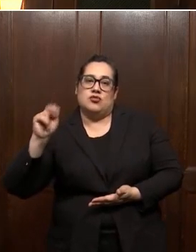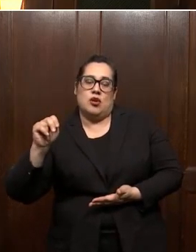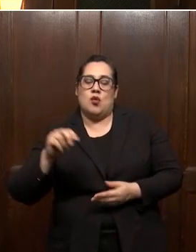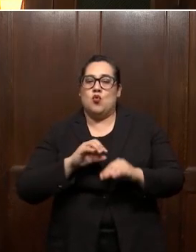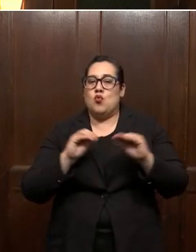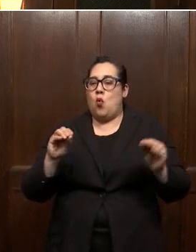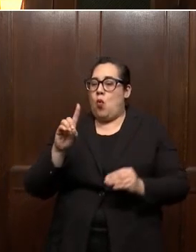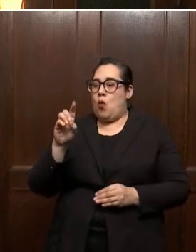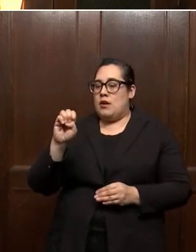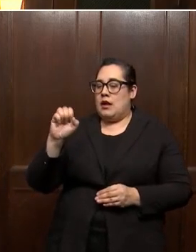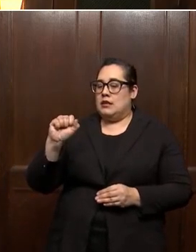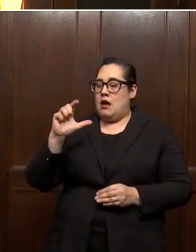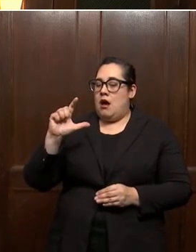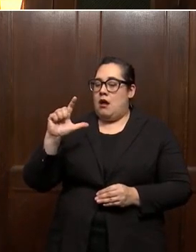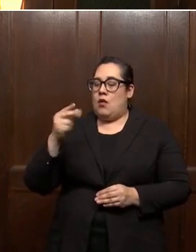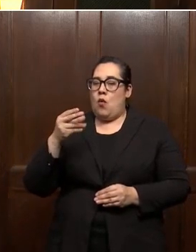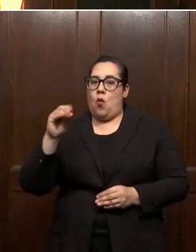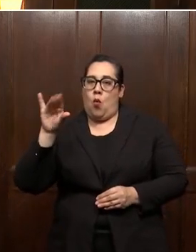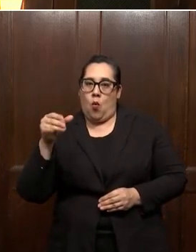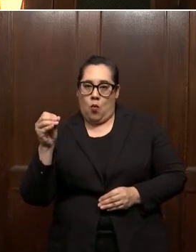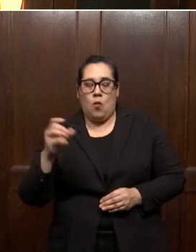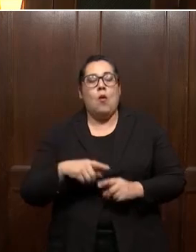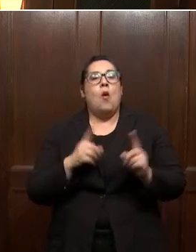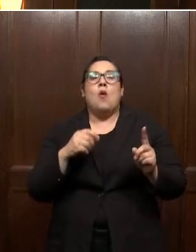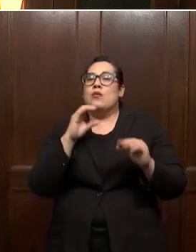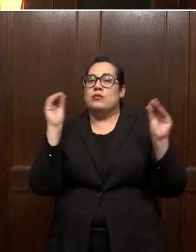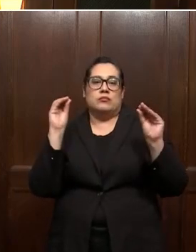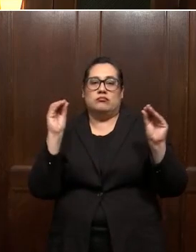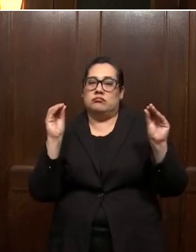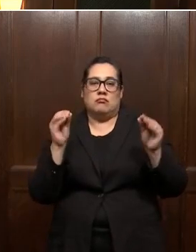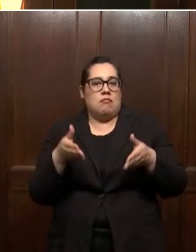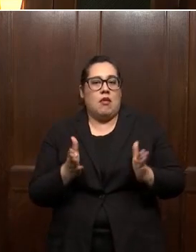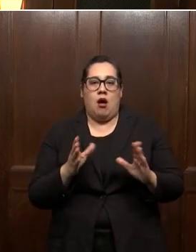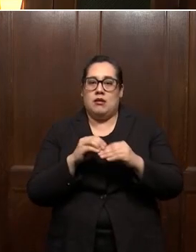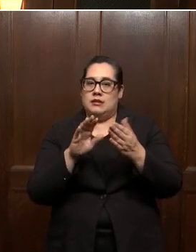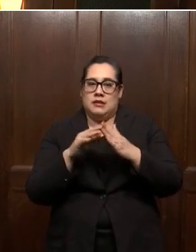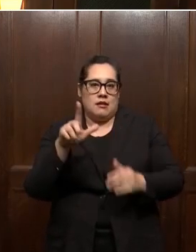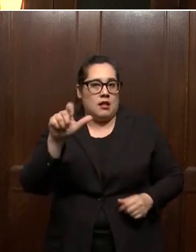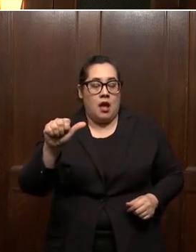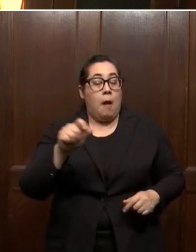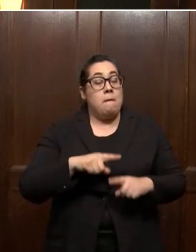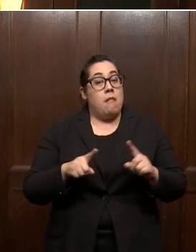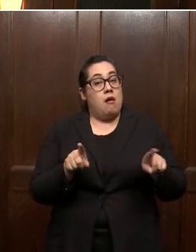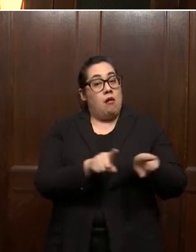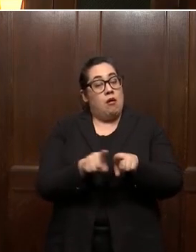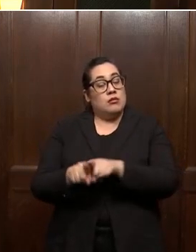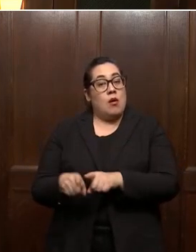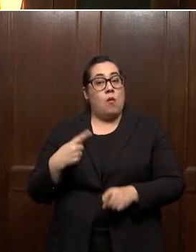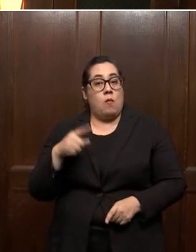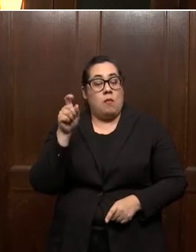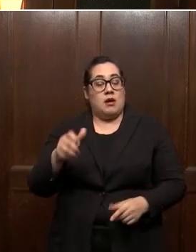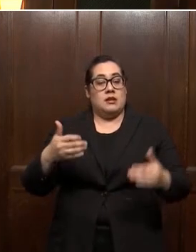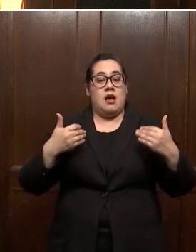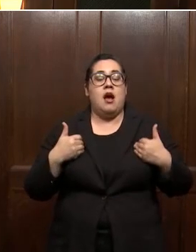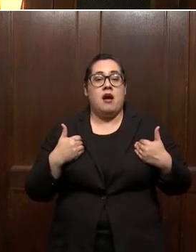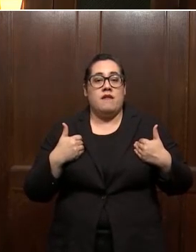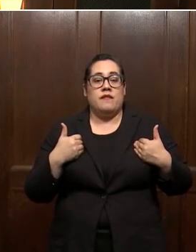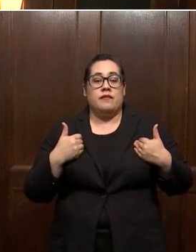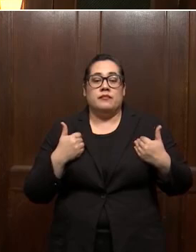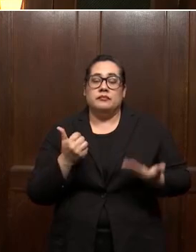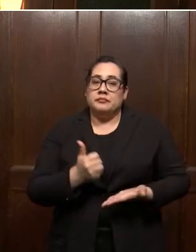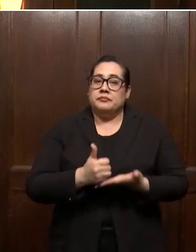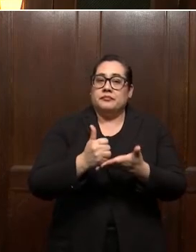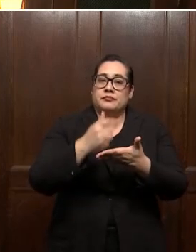una sí, desalojo, no hay desalojos en la ciudad, pero también necesitamos a tener